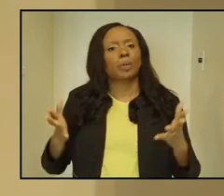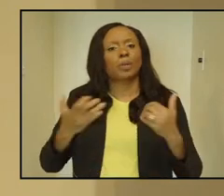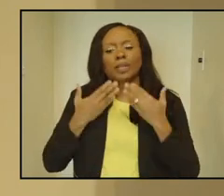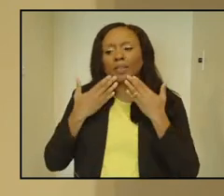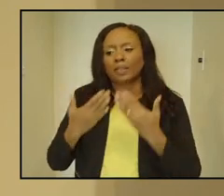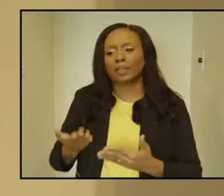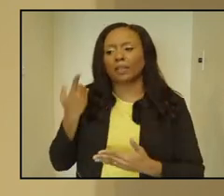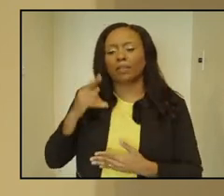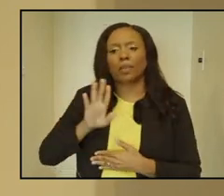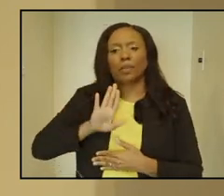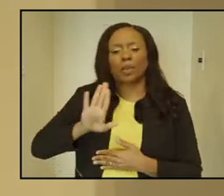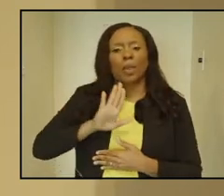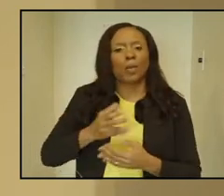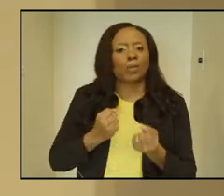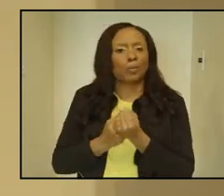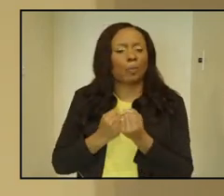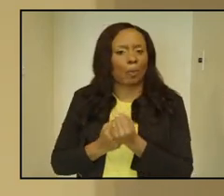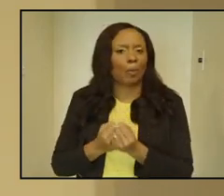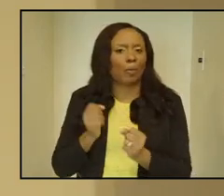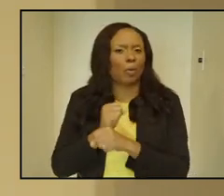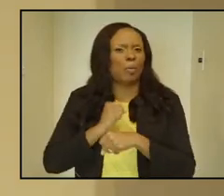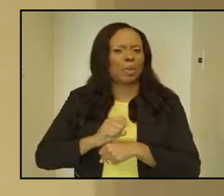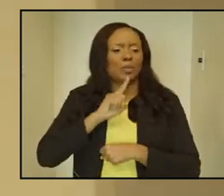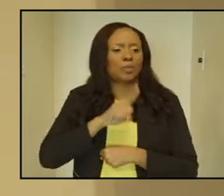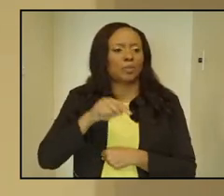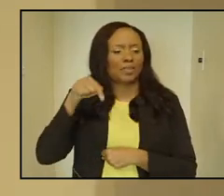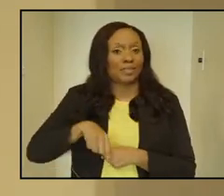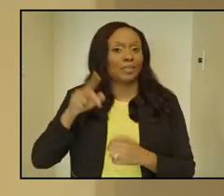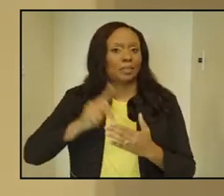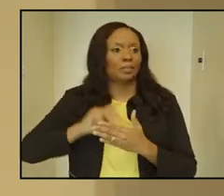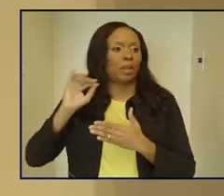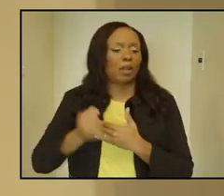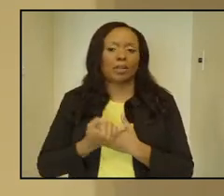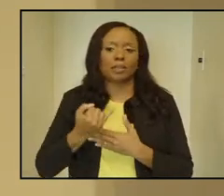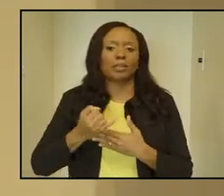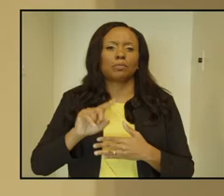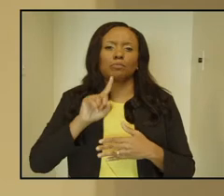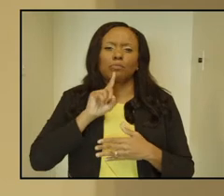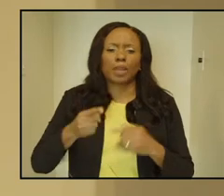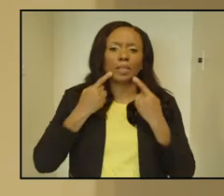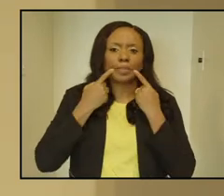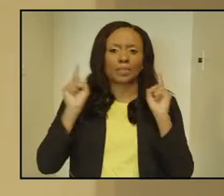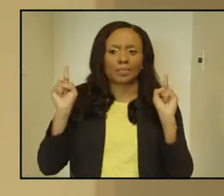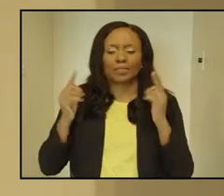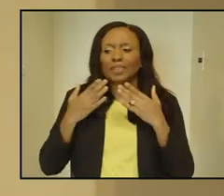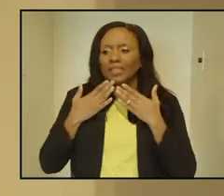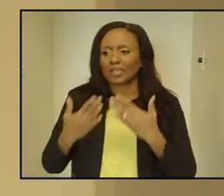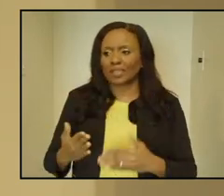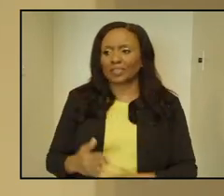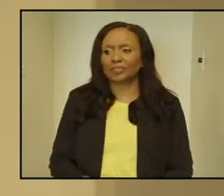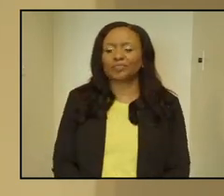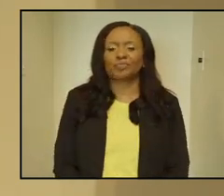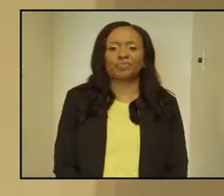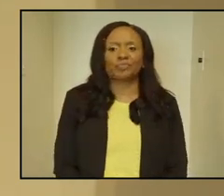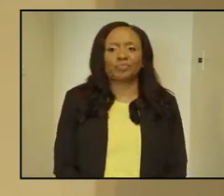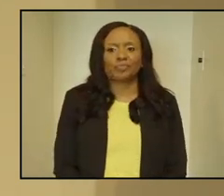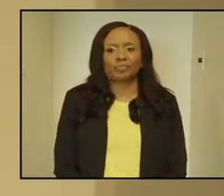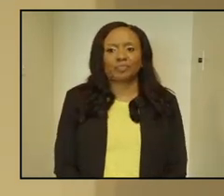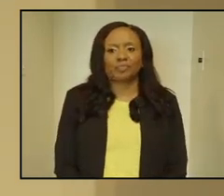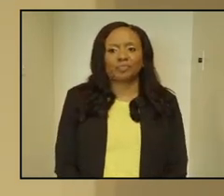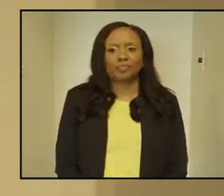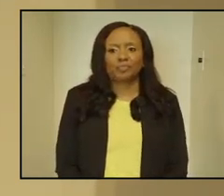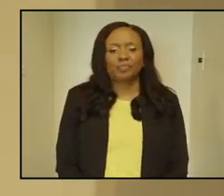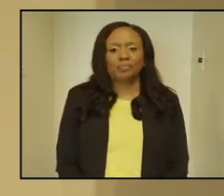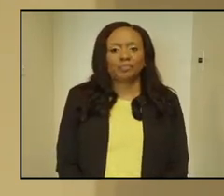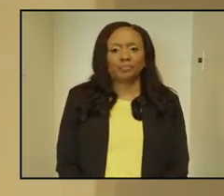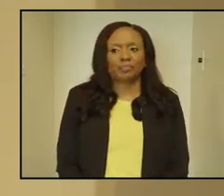support and helping to ensure that this project was a success. Thank you. This